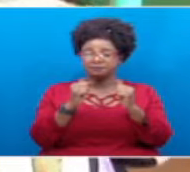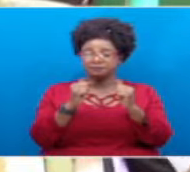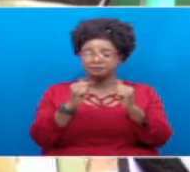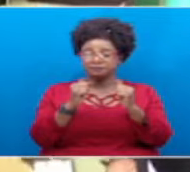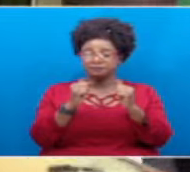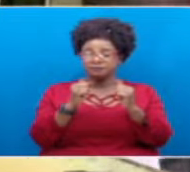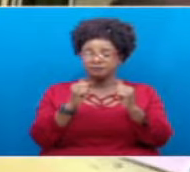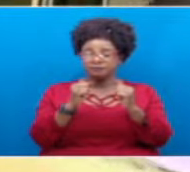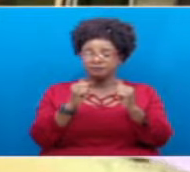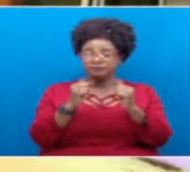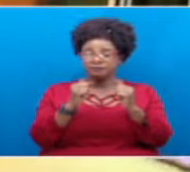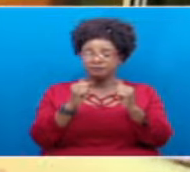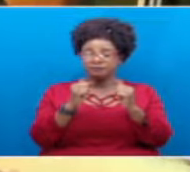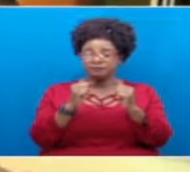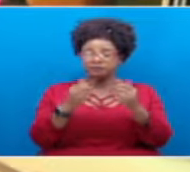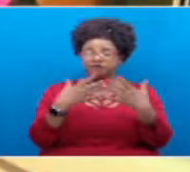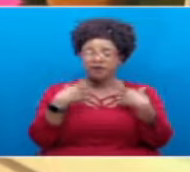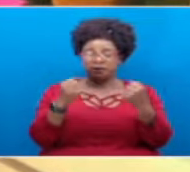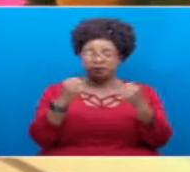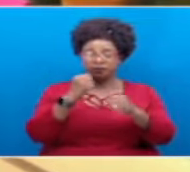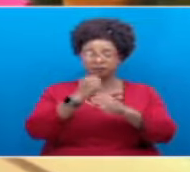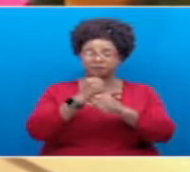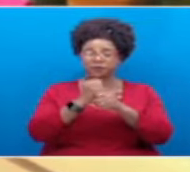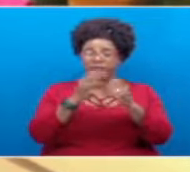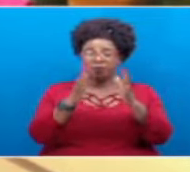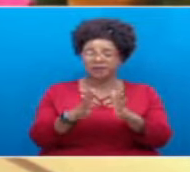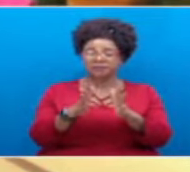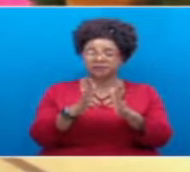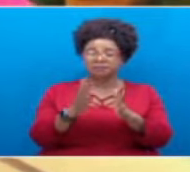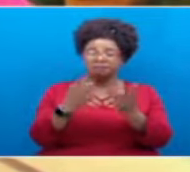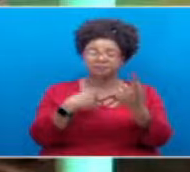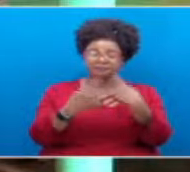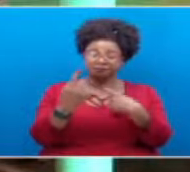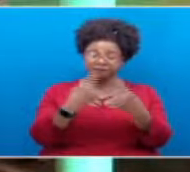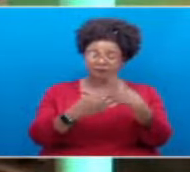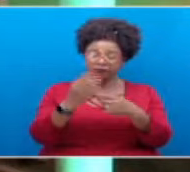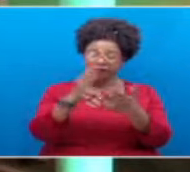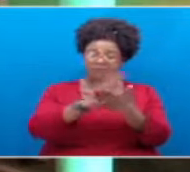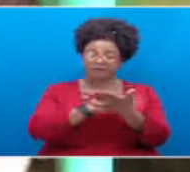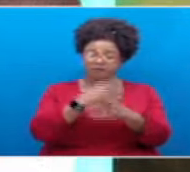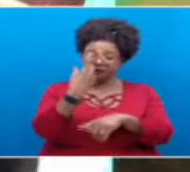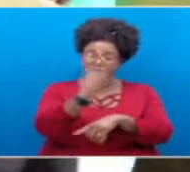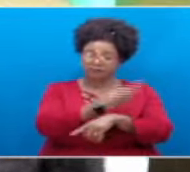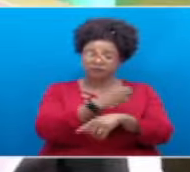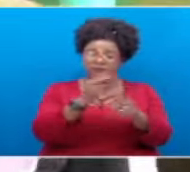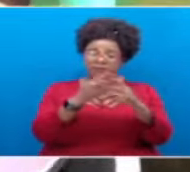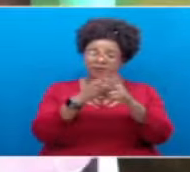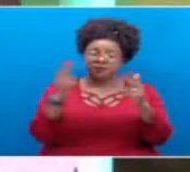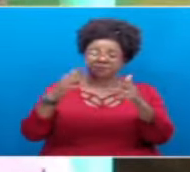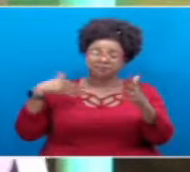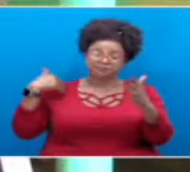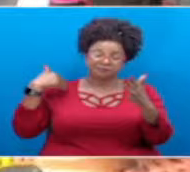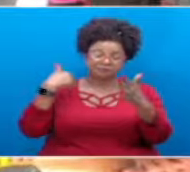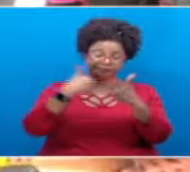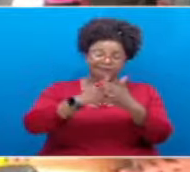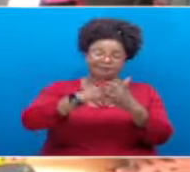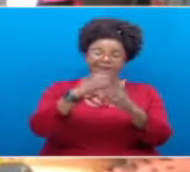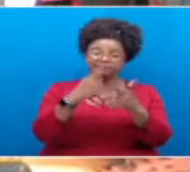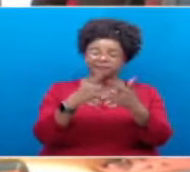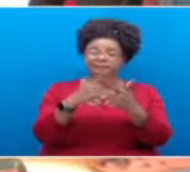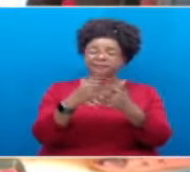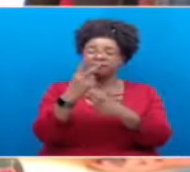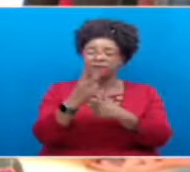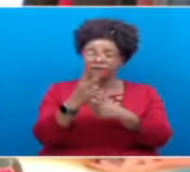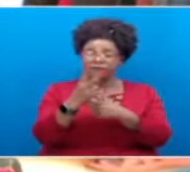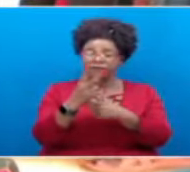And for health workers here, the health talks before vaccination begins in the last 2 years of the trials have gone a long way in